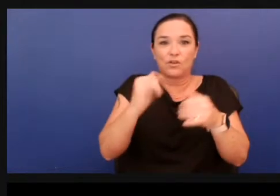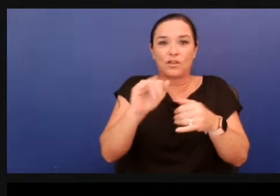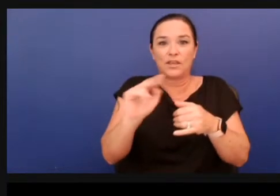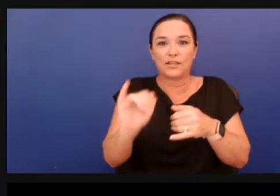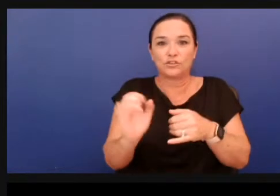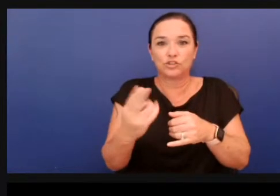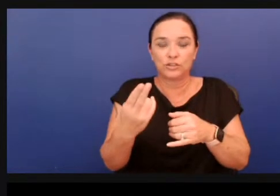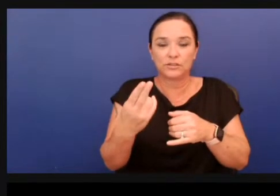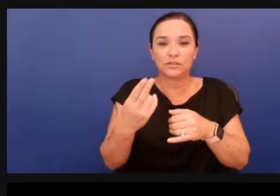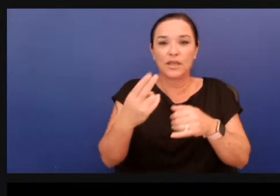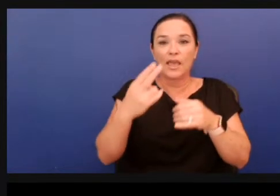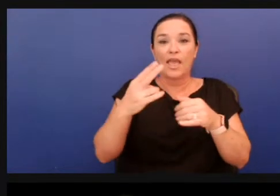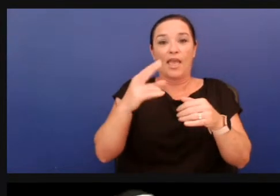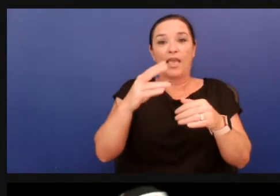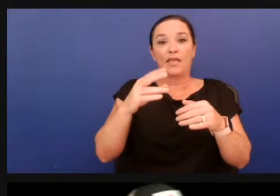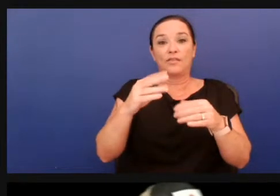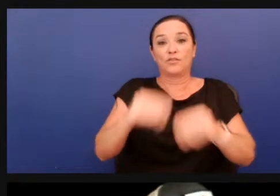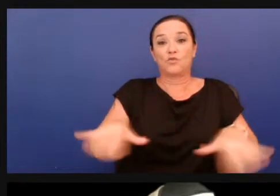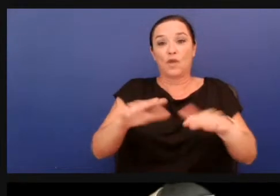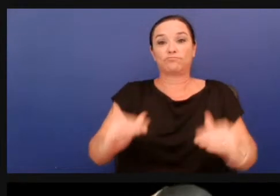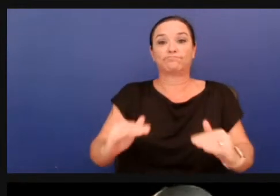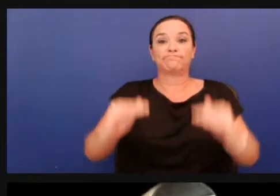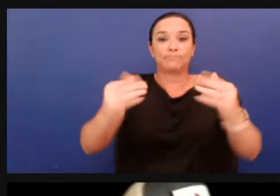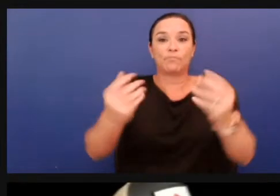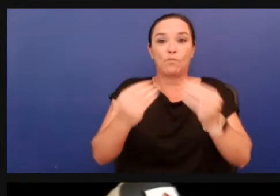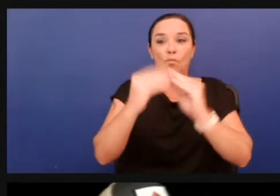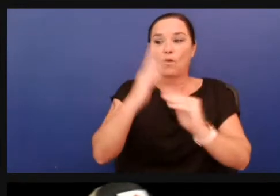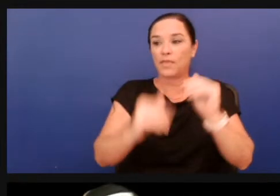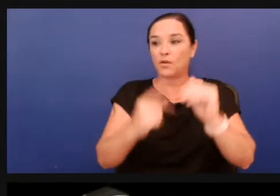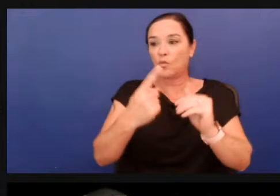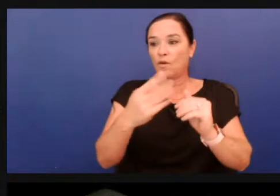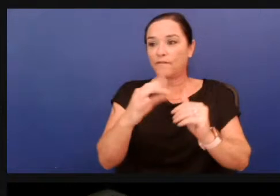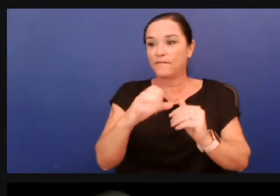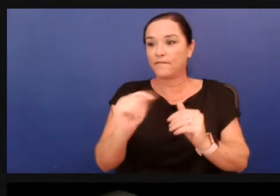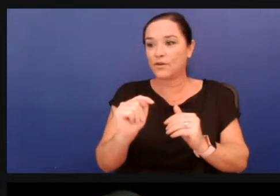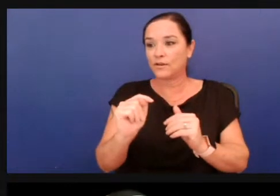by more than a foot, 30 centimeters, in some areas from the intrusion.